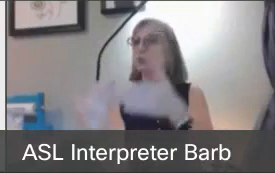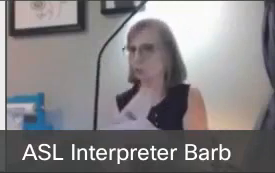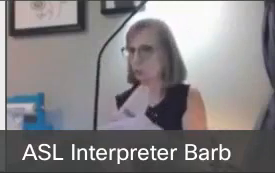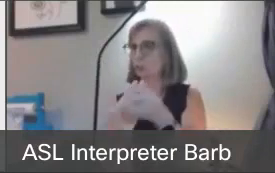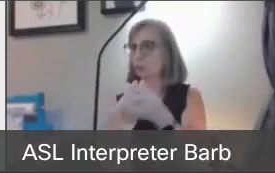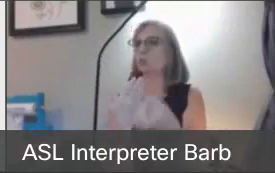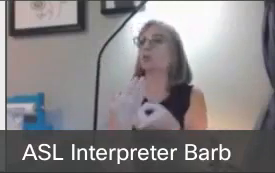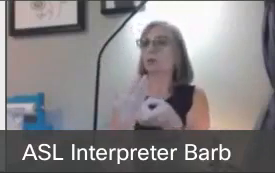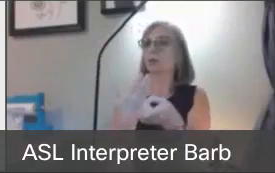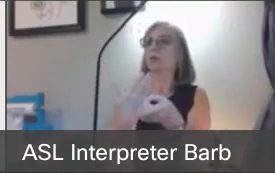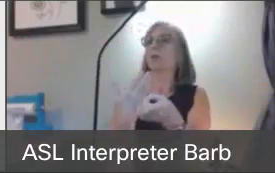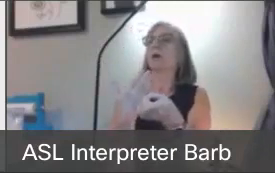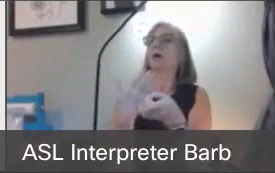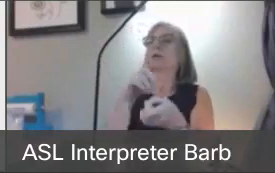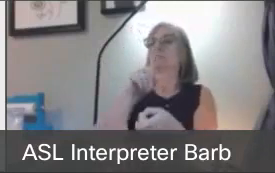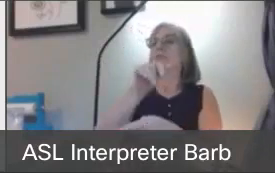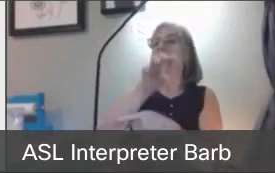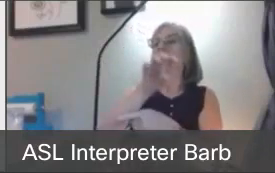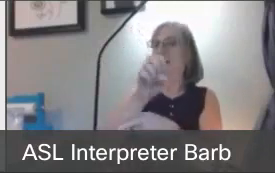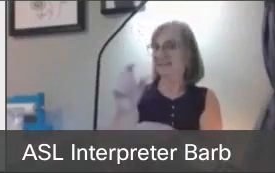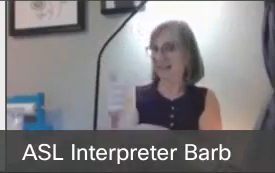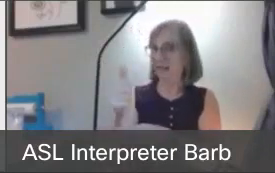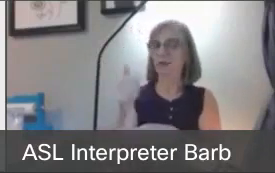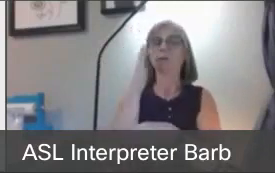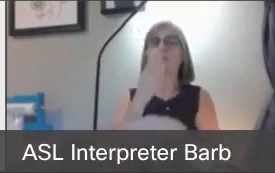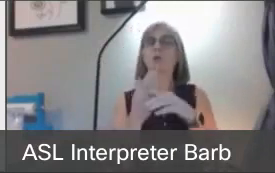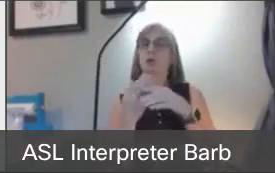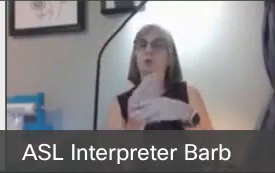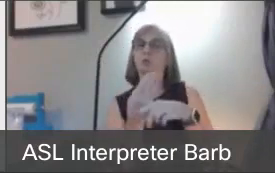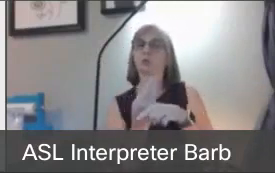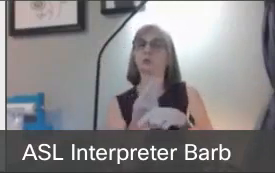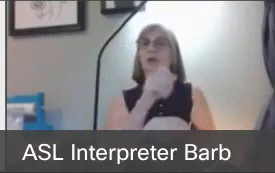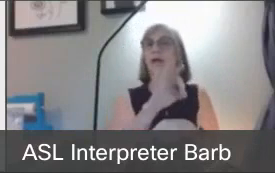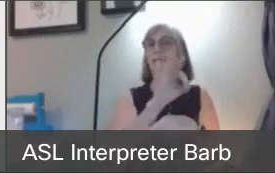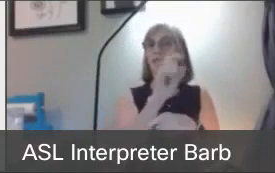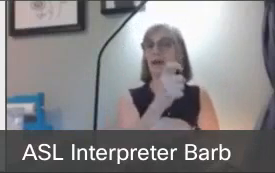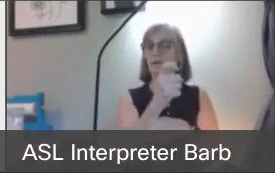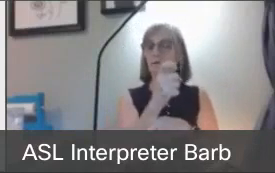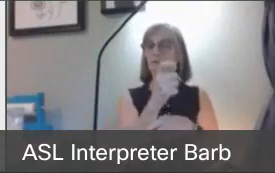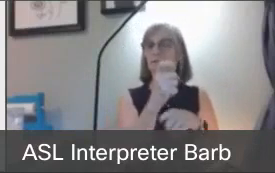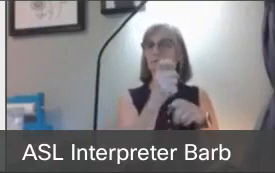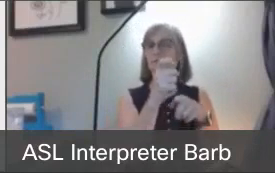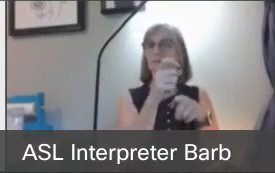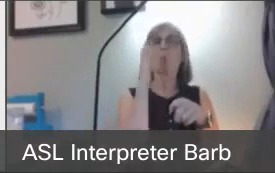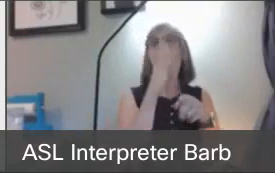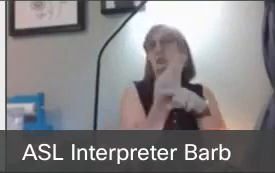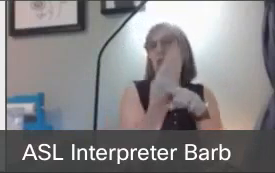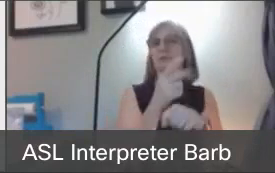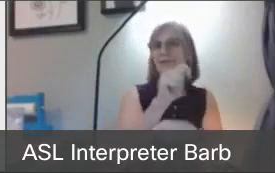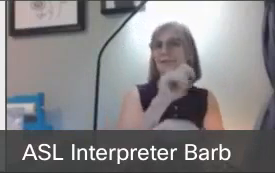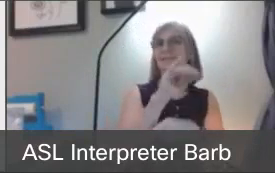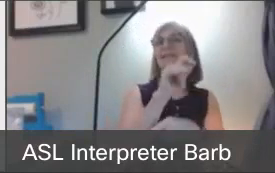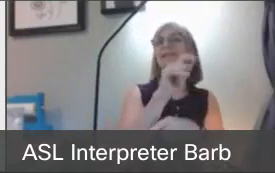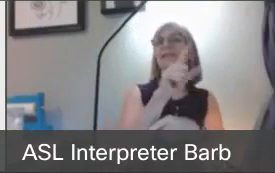one of the great benefits of this project, too, is that with this change, the FX division line will be able to serve Portland State